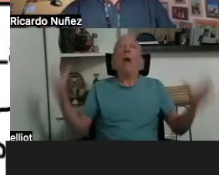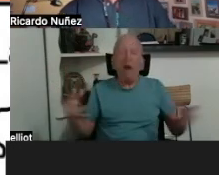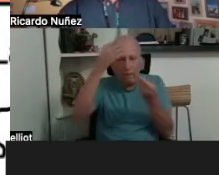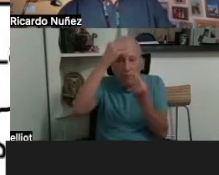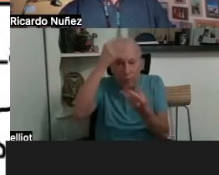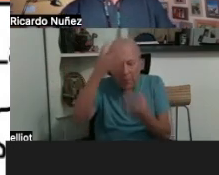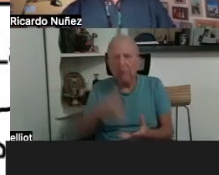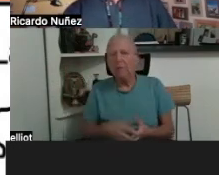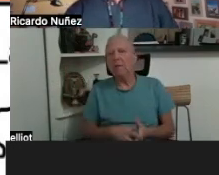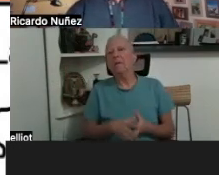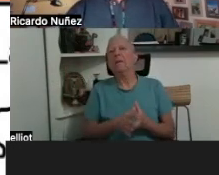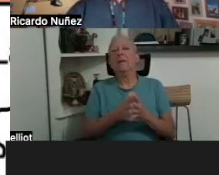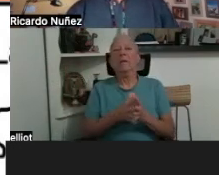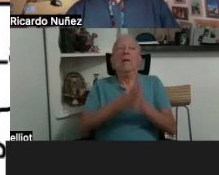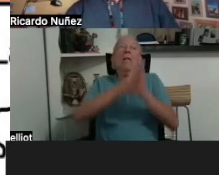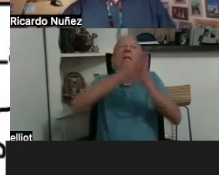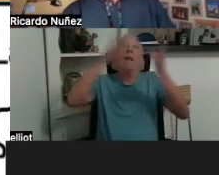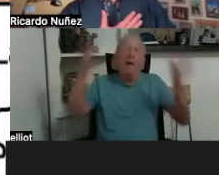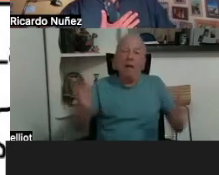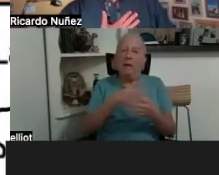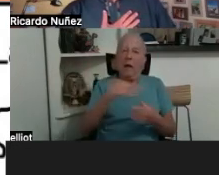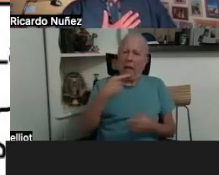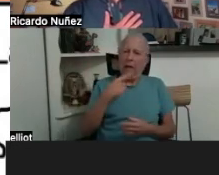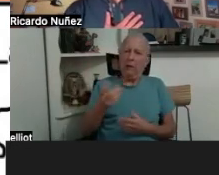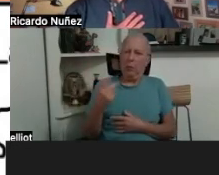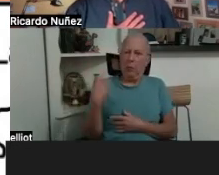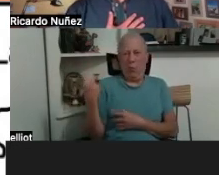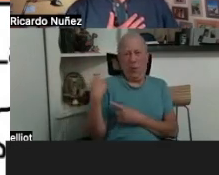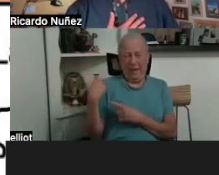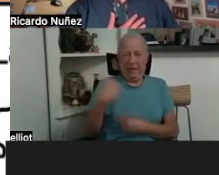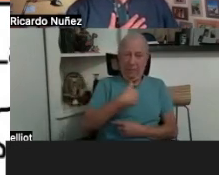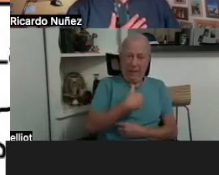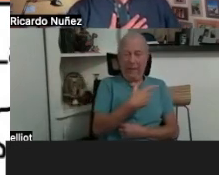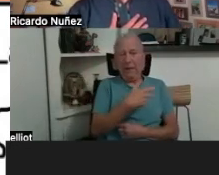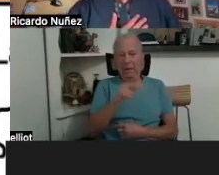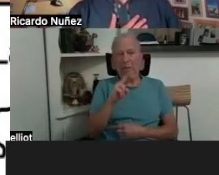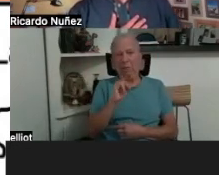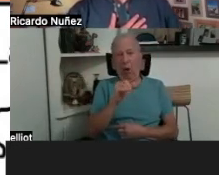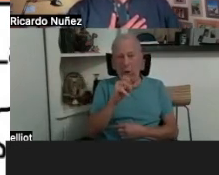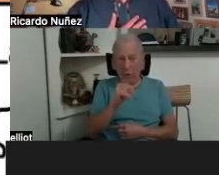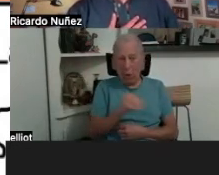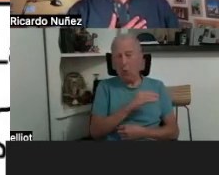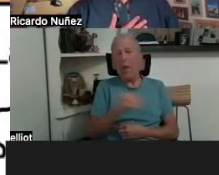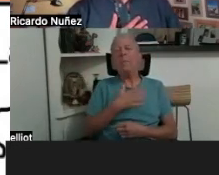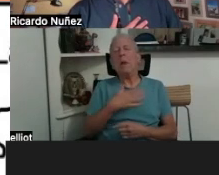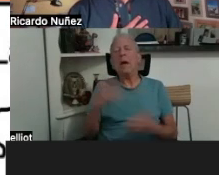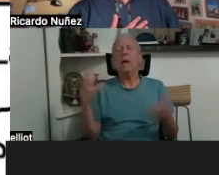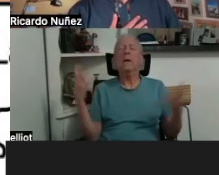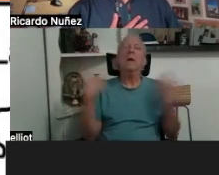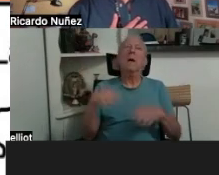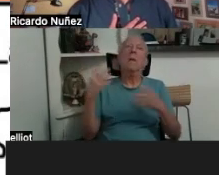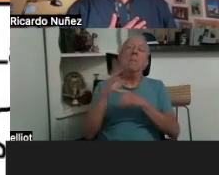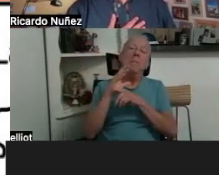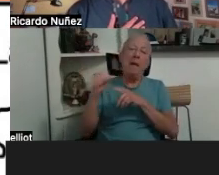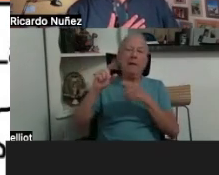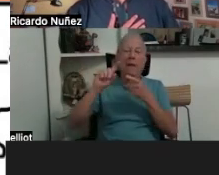ground. And when I say we, I mean myself, Ricardo Nunez, and my amazing friend